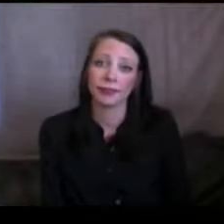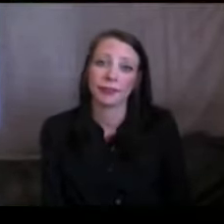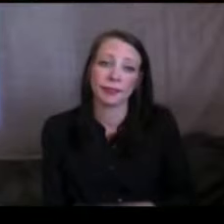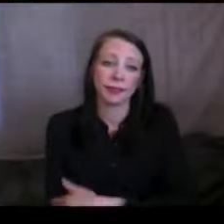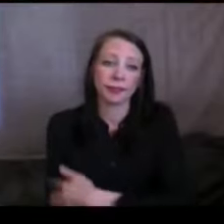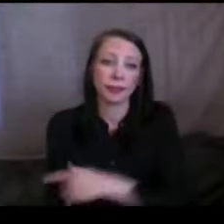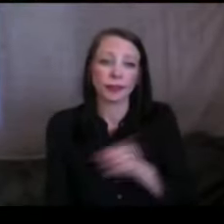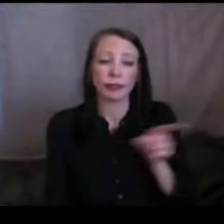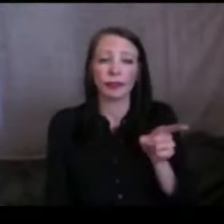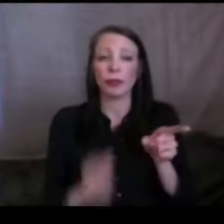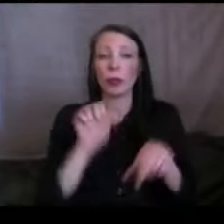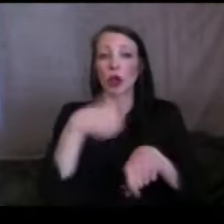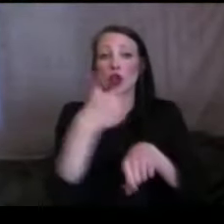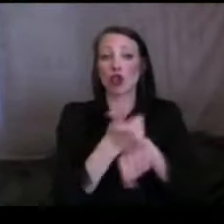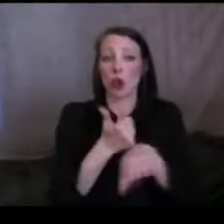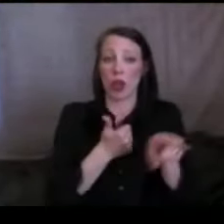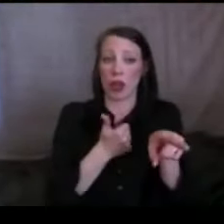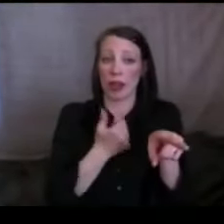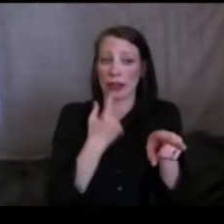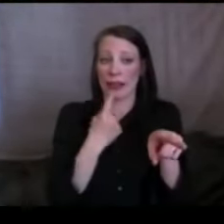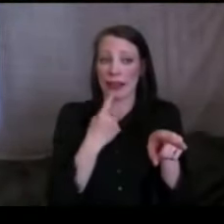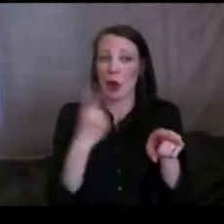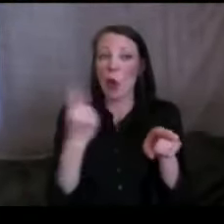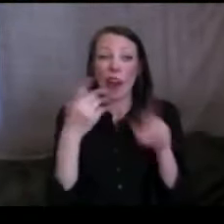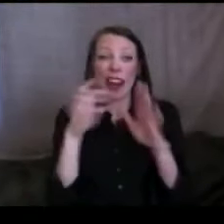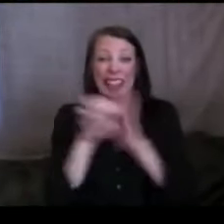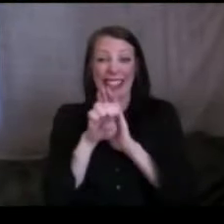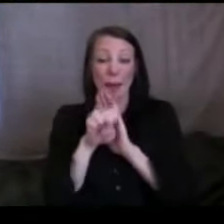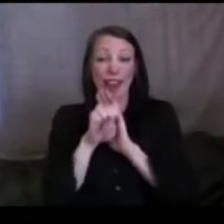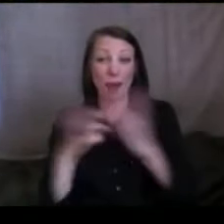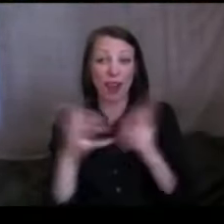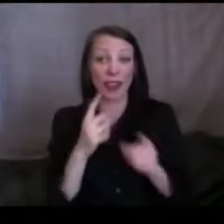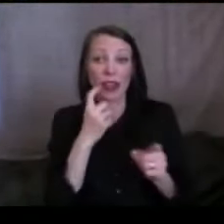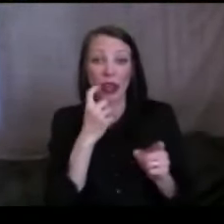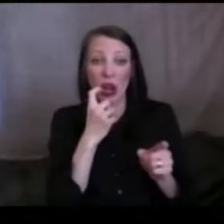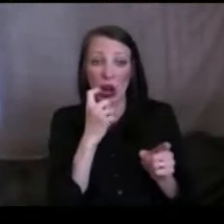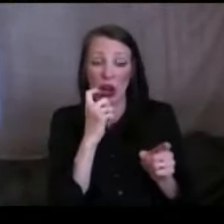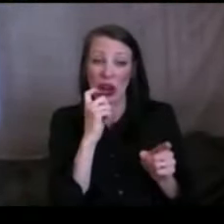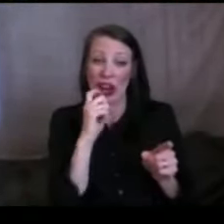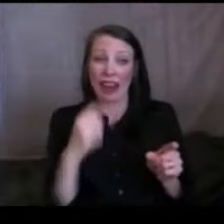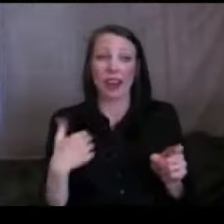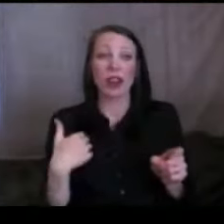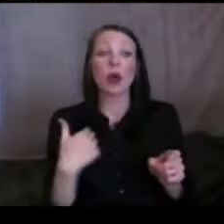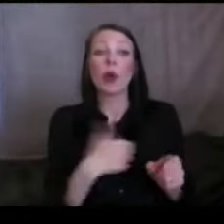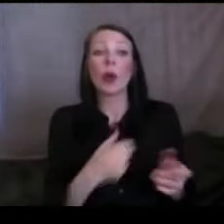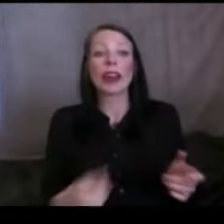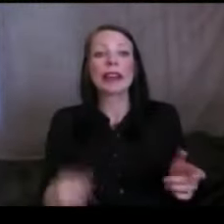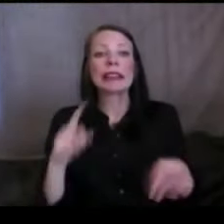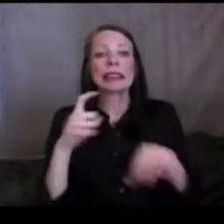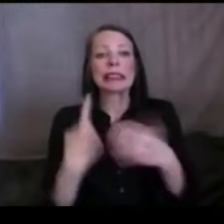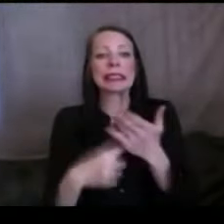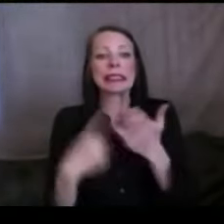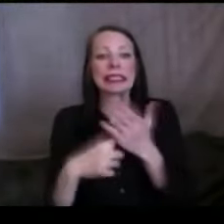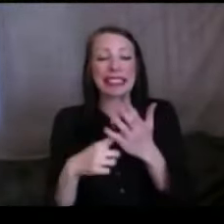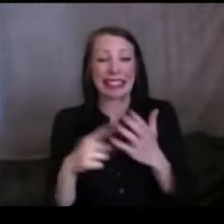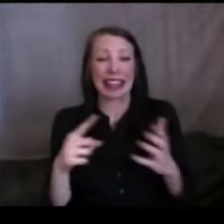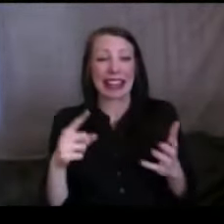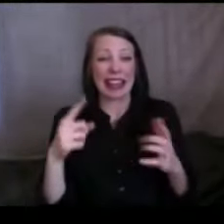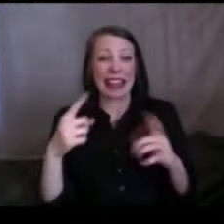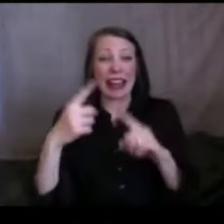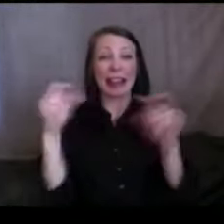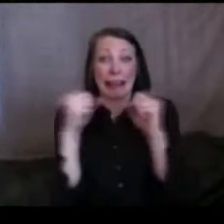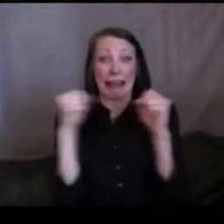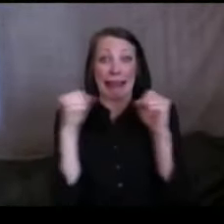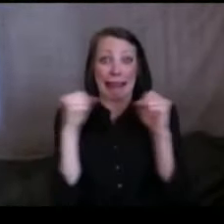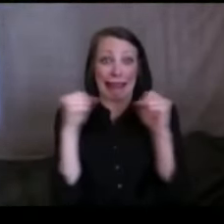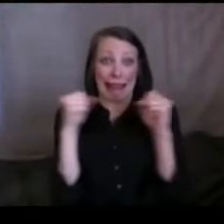So an example, and the guys can give you some example, but we talk about chilling meat, and if the meat needs to get colder, they'll go